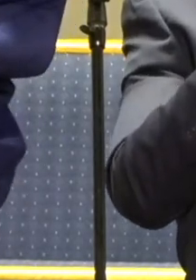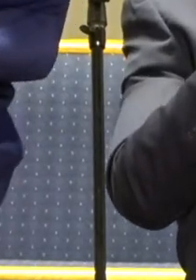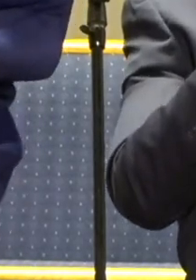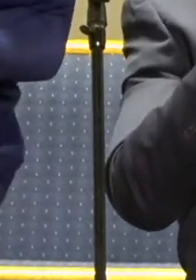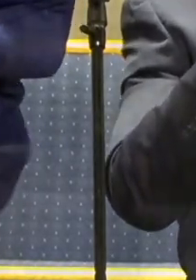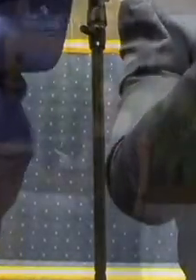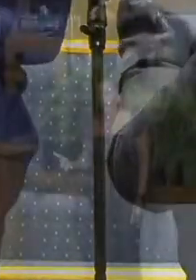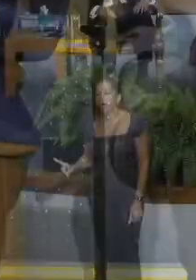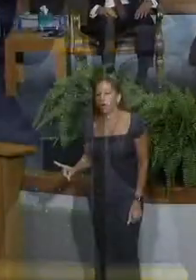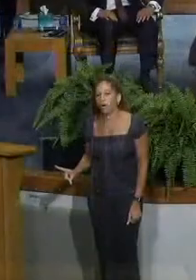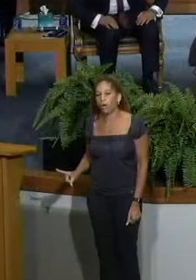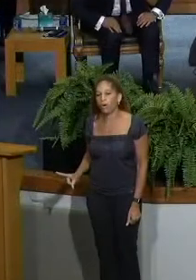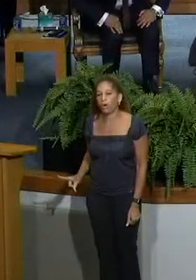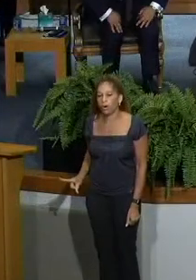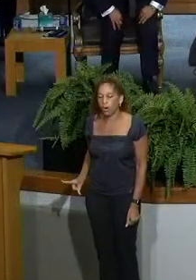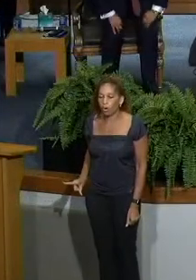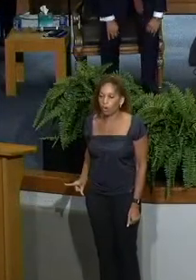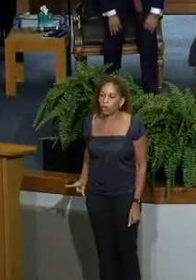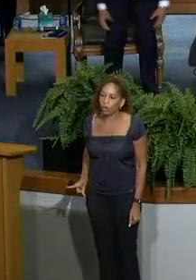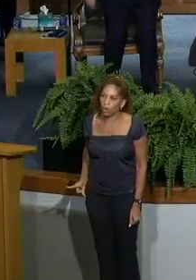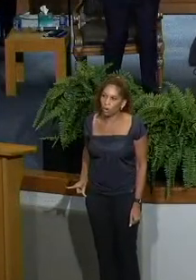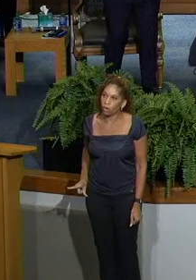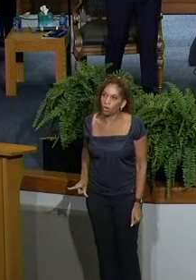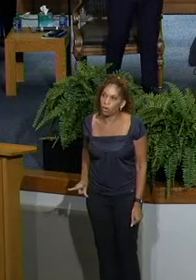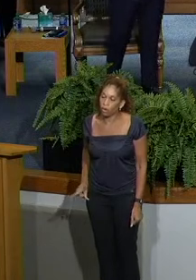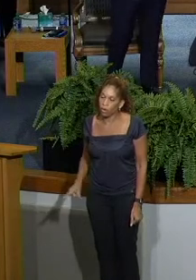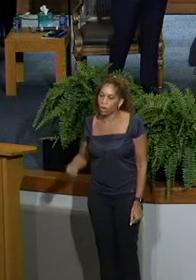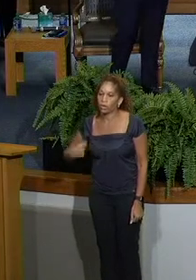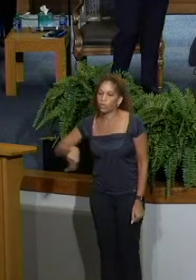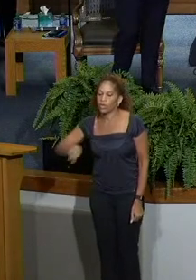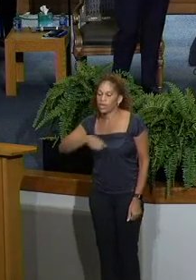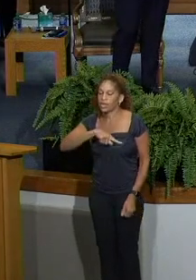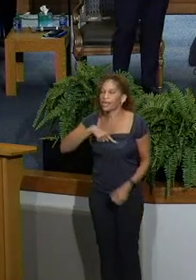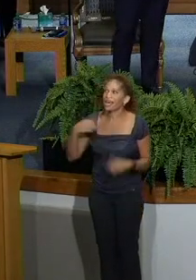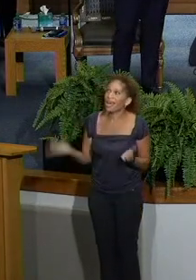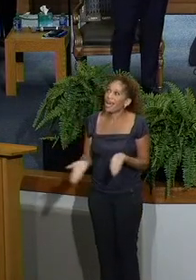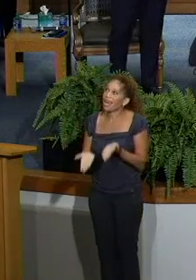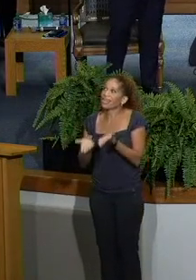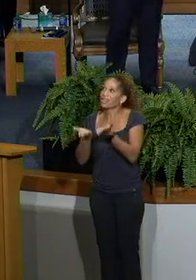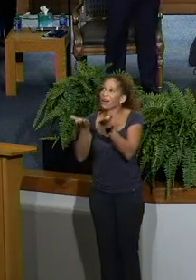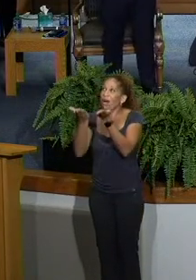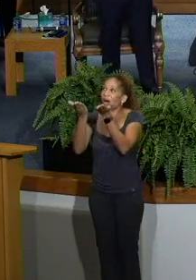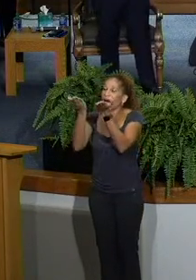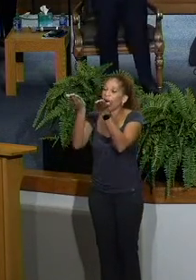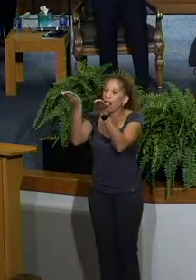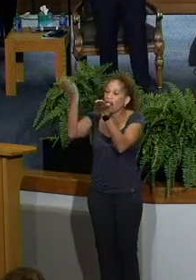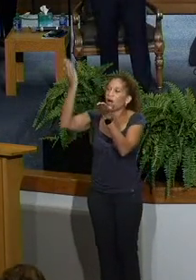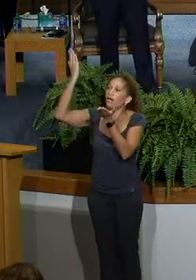Lord, we exalt thee.